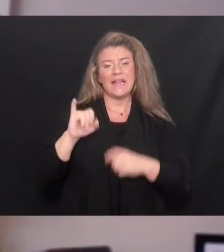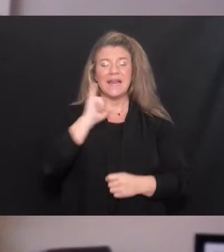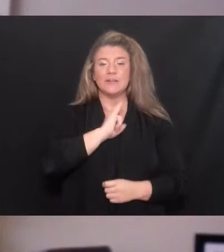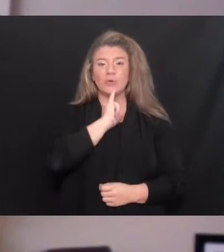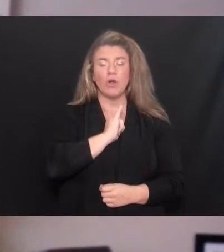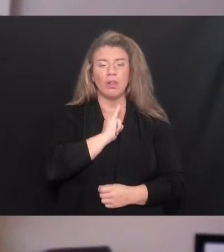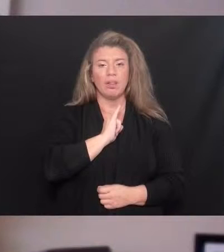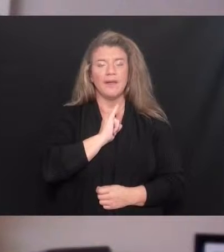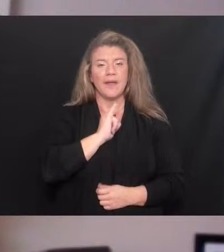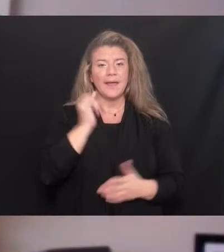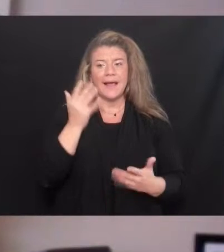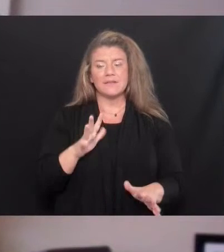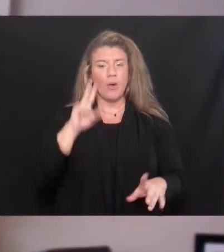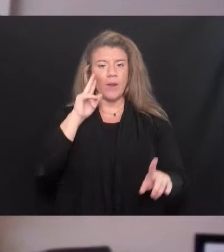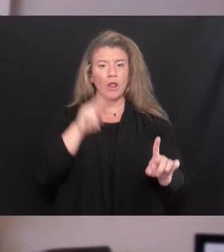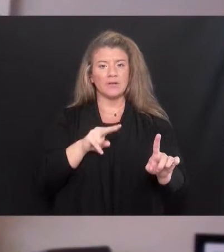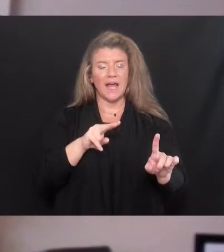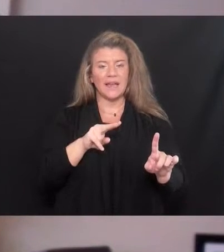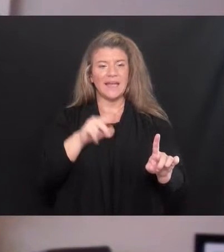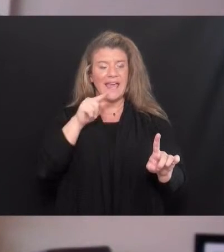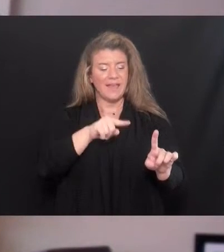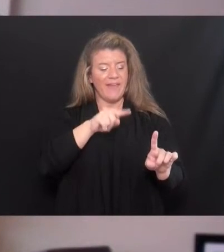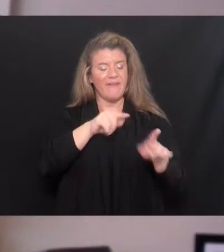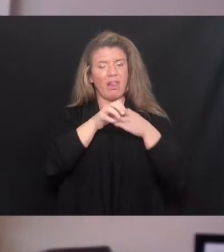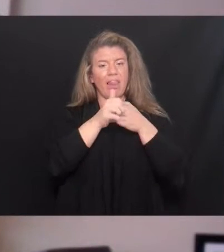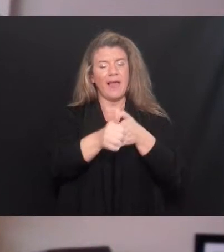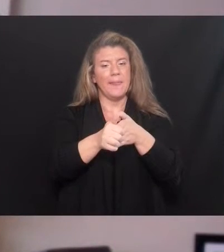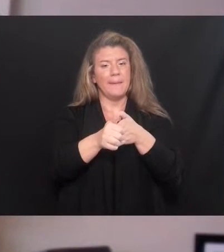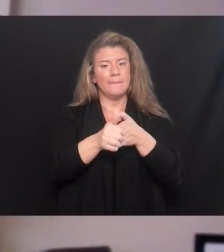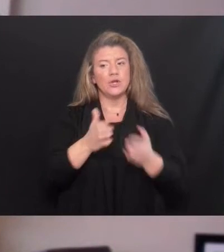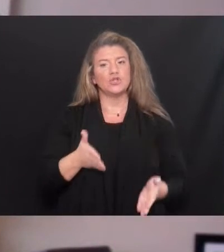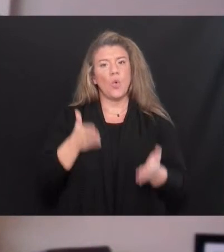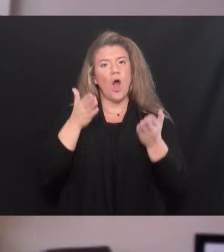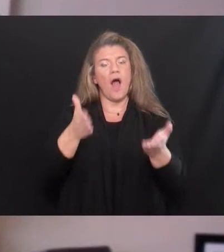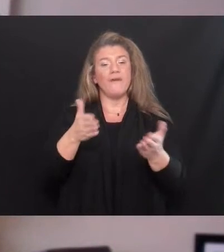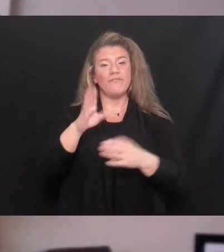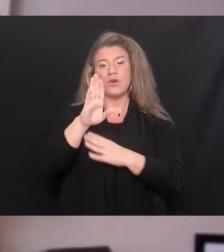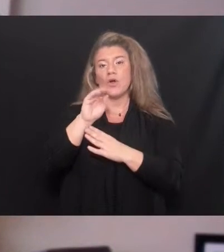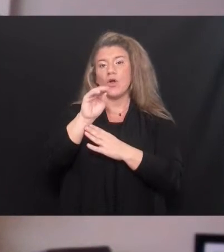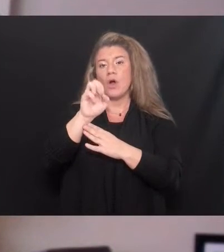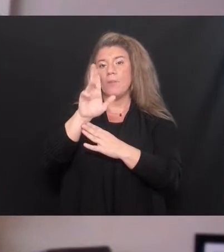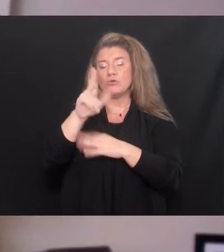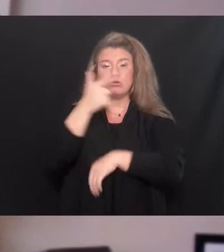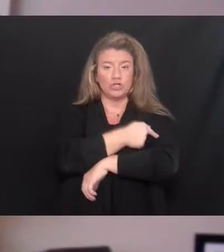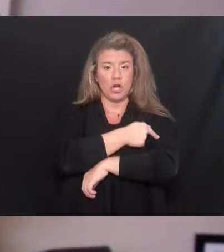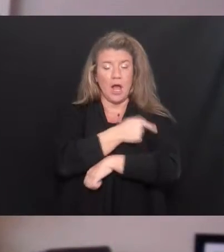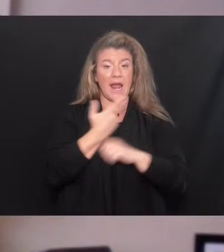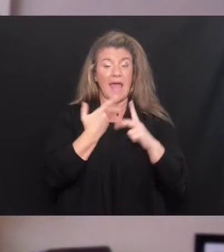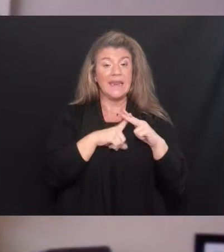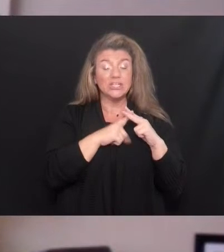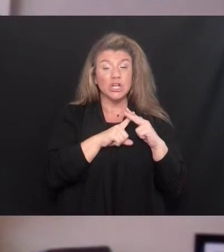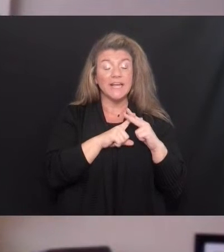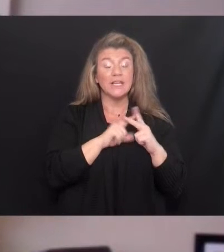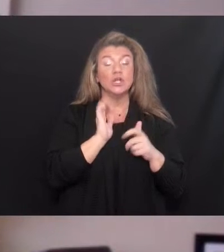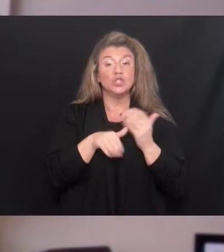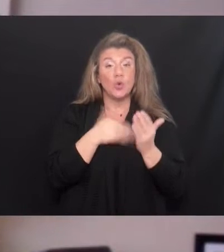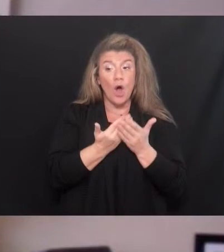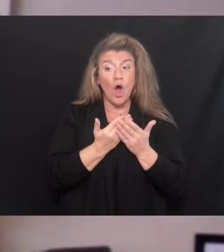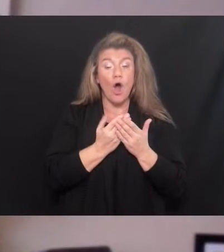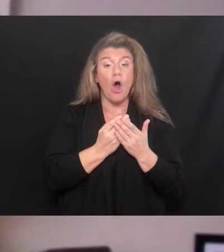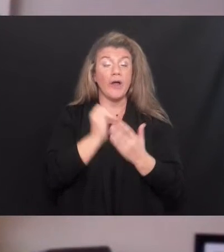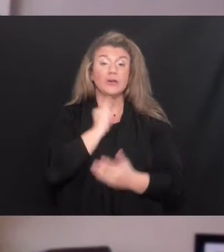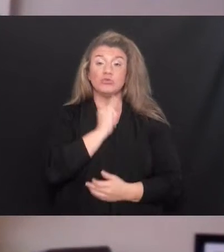has looked at has led them to offer a booster shot initially to all